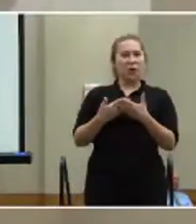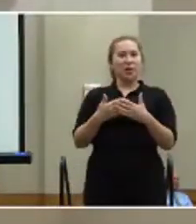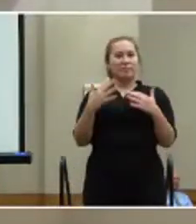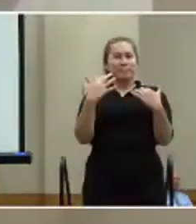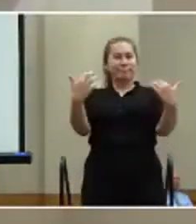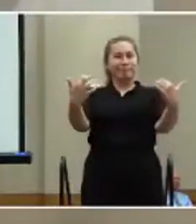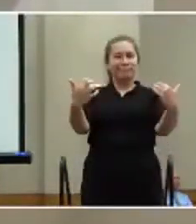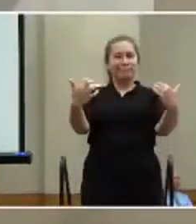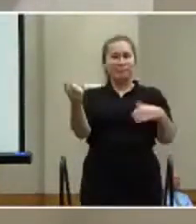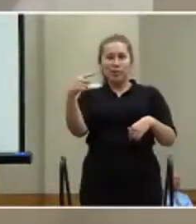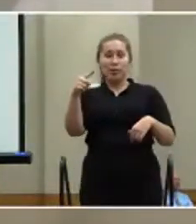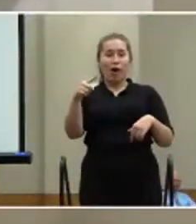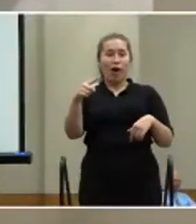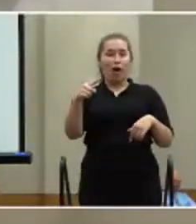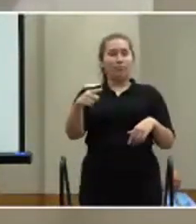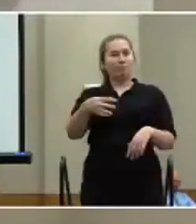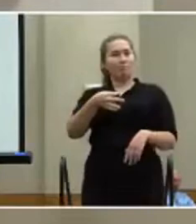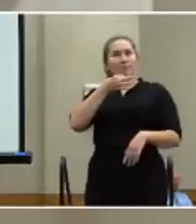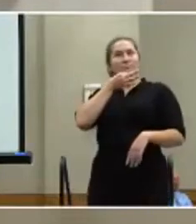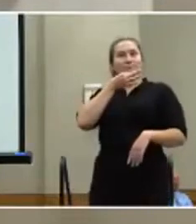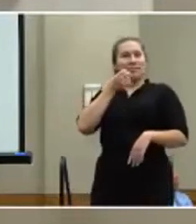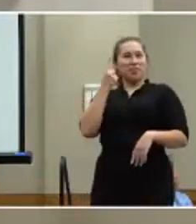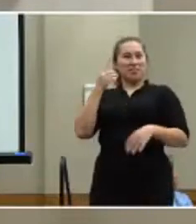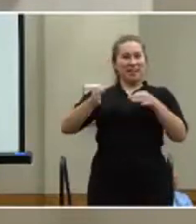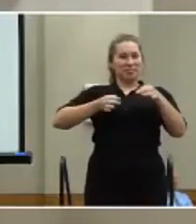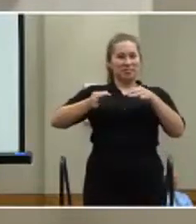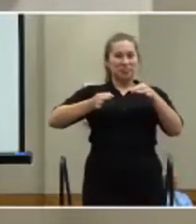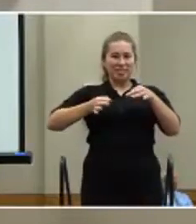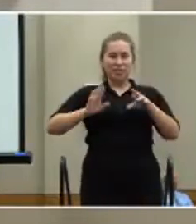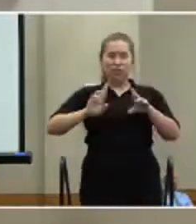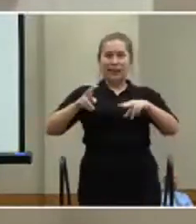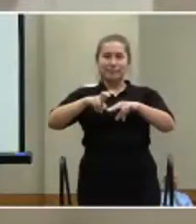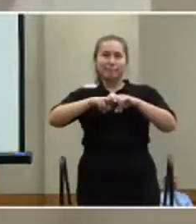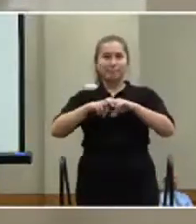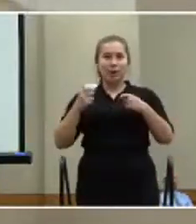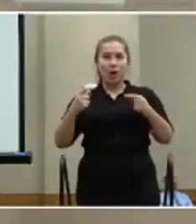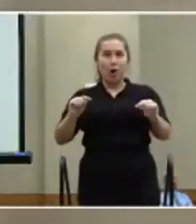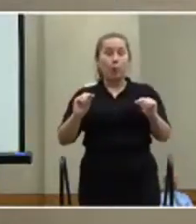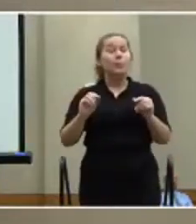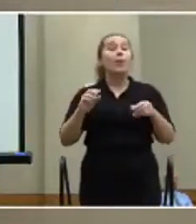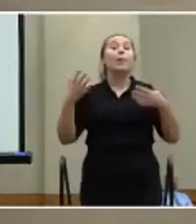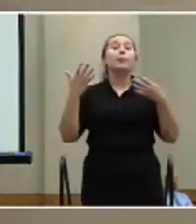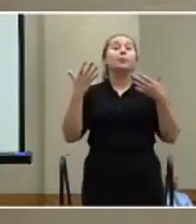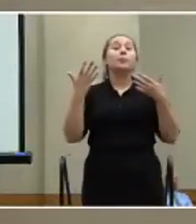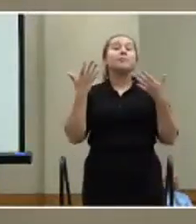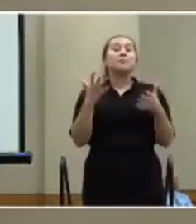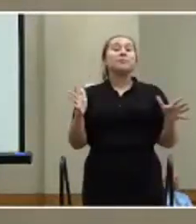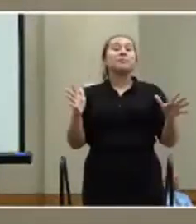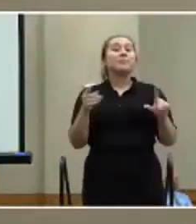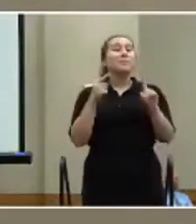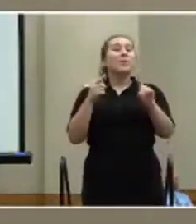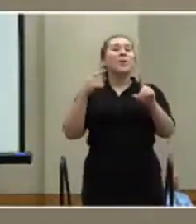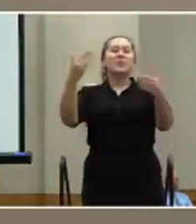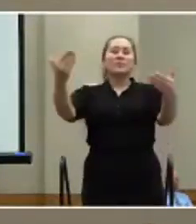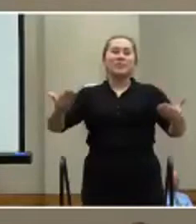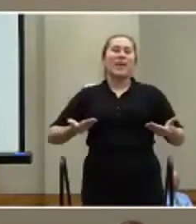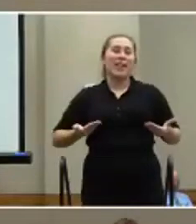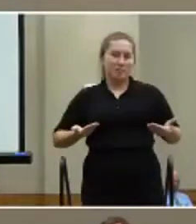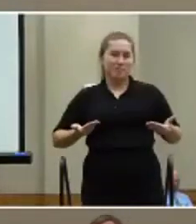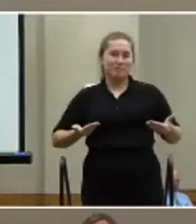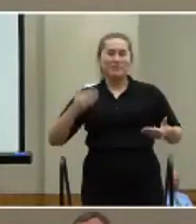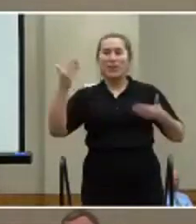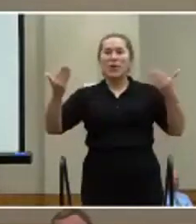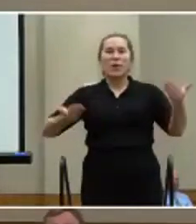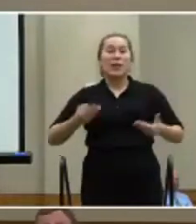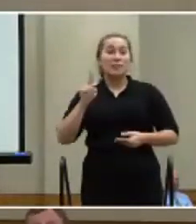all are getting very good under your instructions of getting ready to go. So with that being said, welcome. And welcome to the